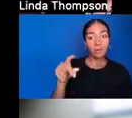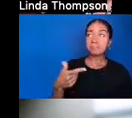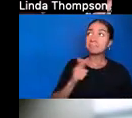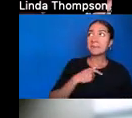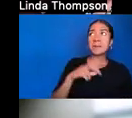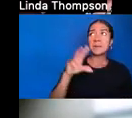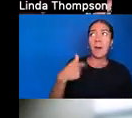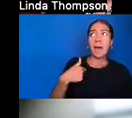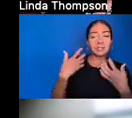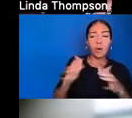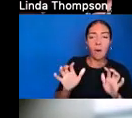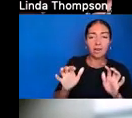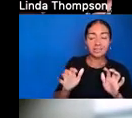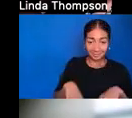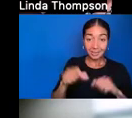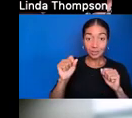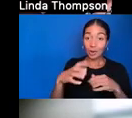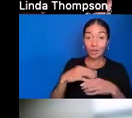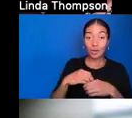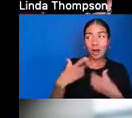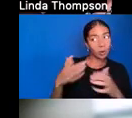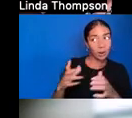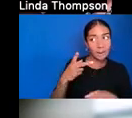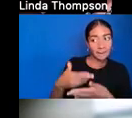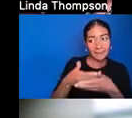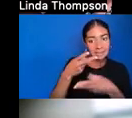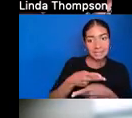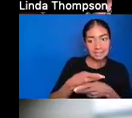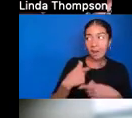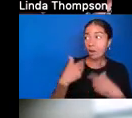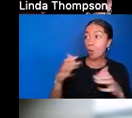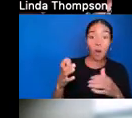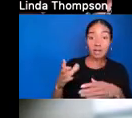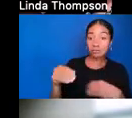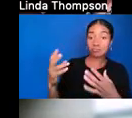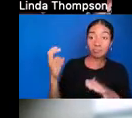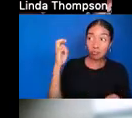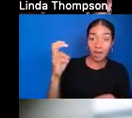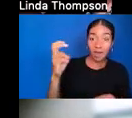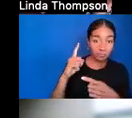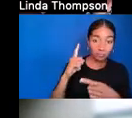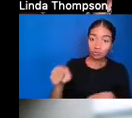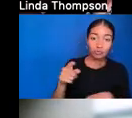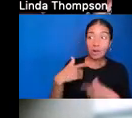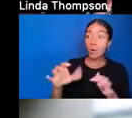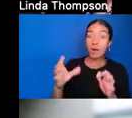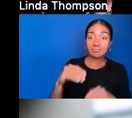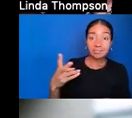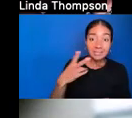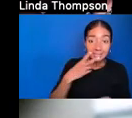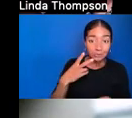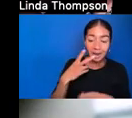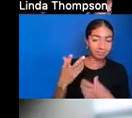That includes, I don't want to babysit. I don't want to give you a ride. I don't want to give you a cigarette. I don't want